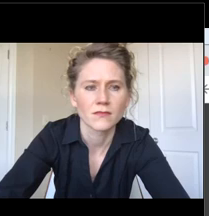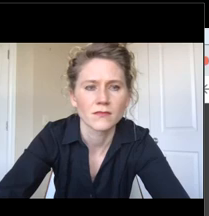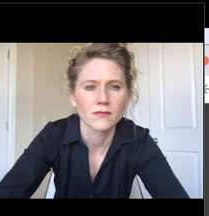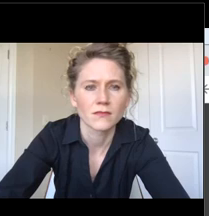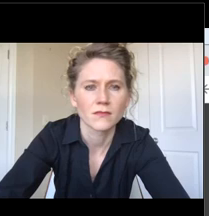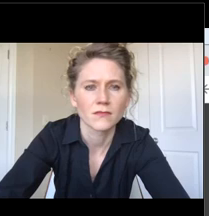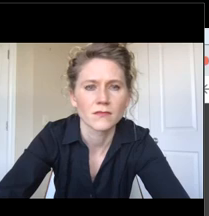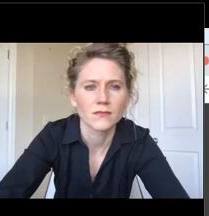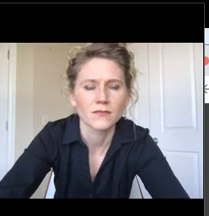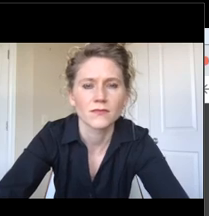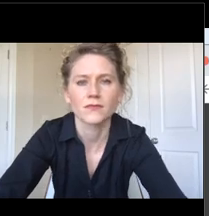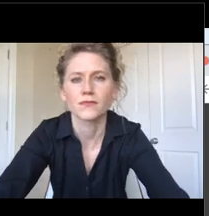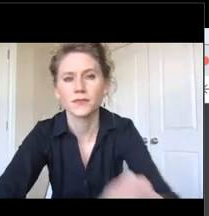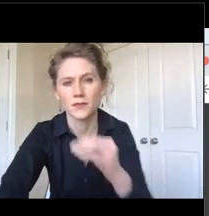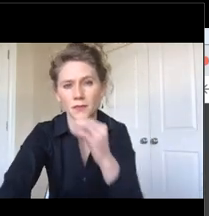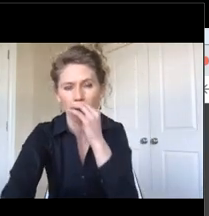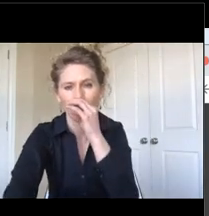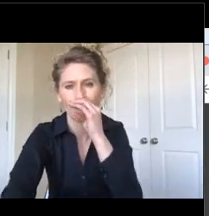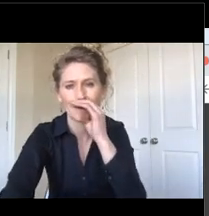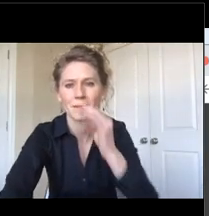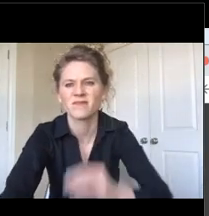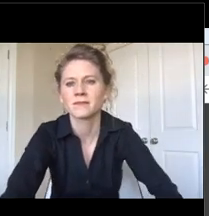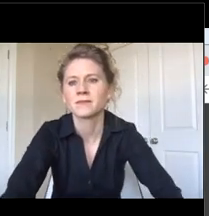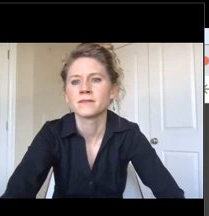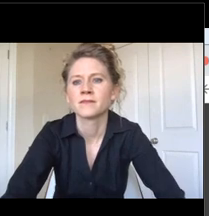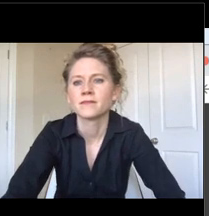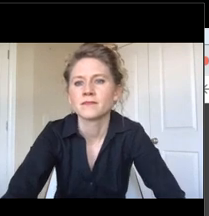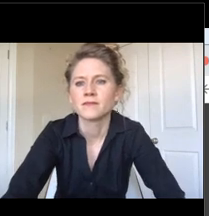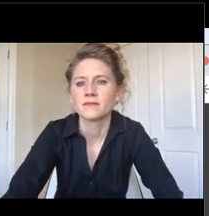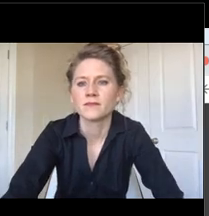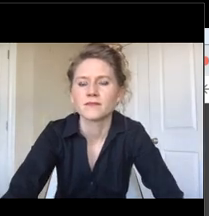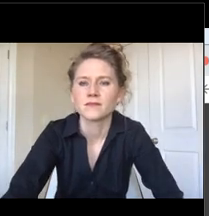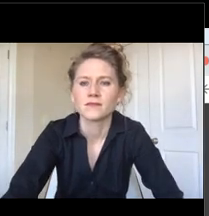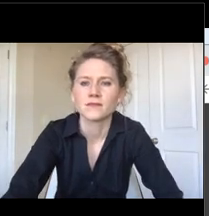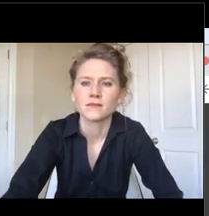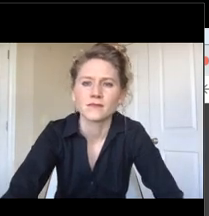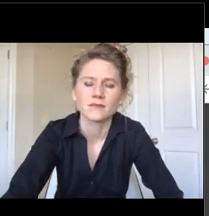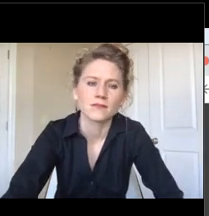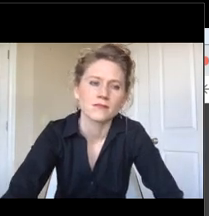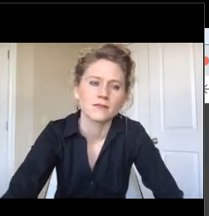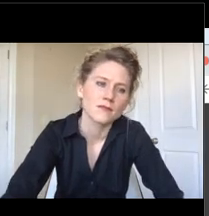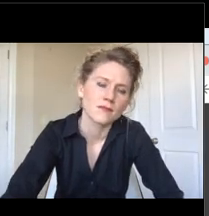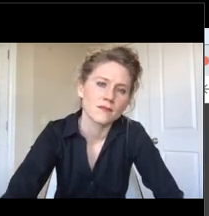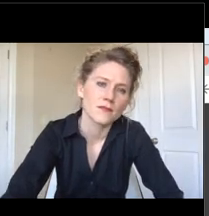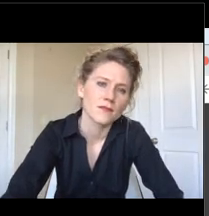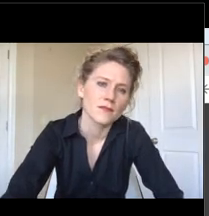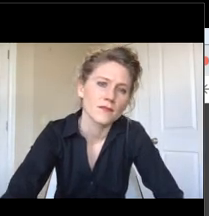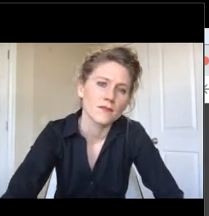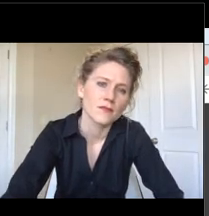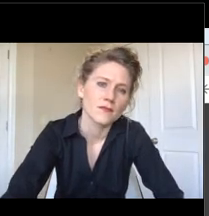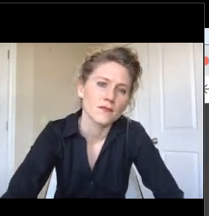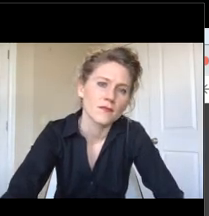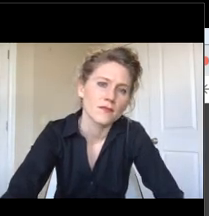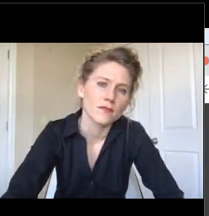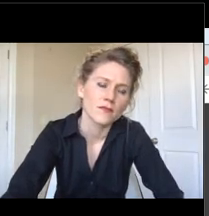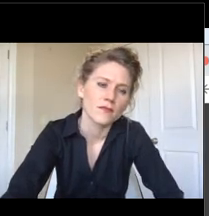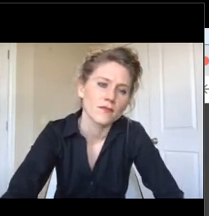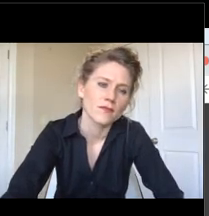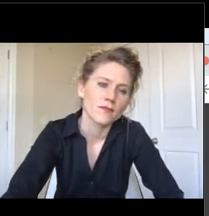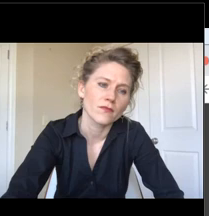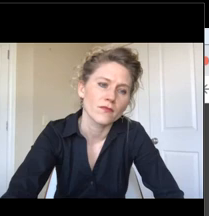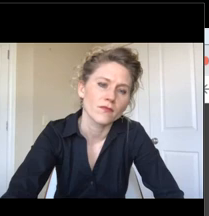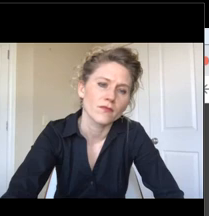treatments and to research them. So you can see some high level benefits, a little bit about scrub seal, the photo gallery, and then it gives